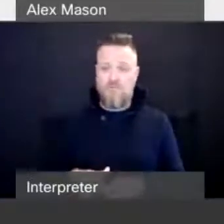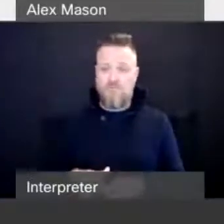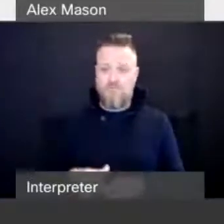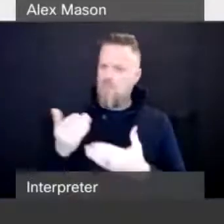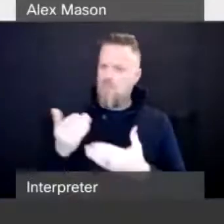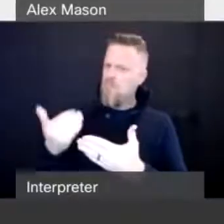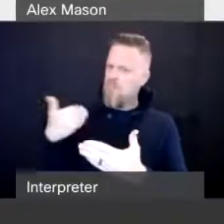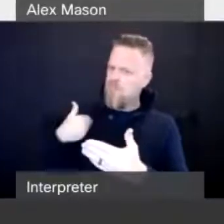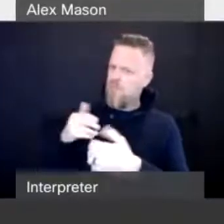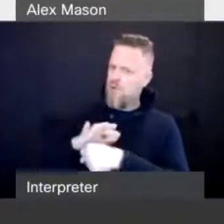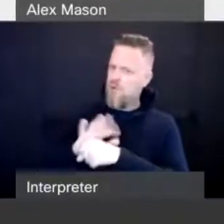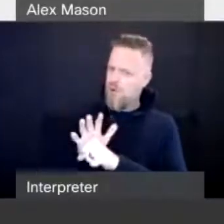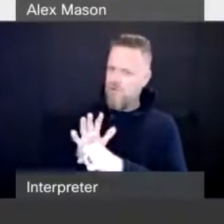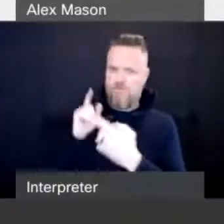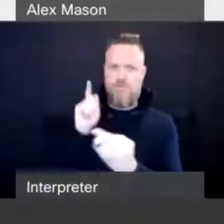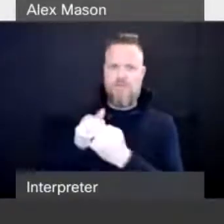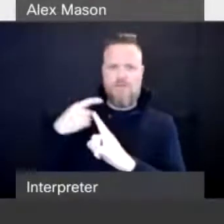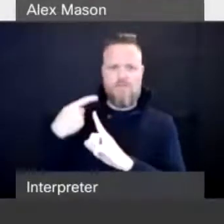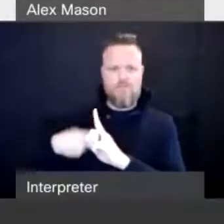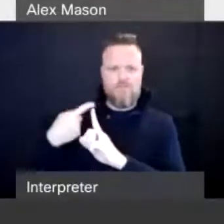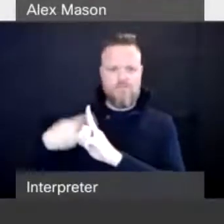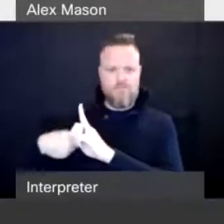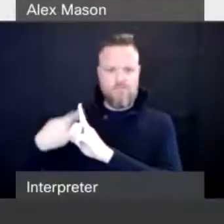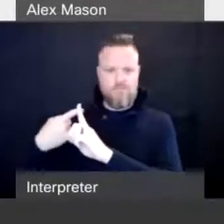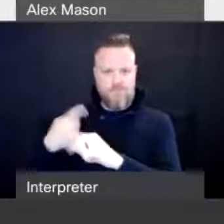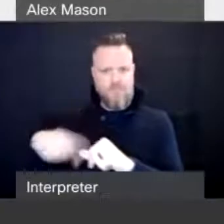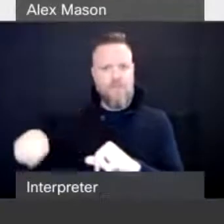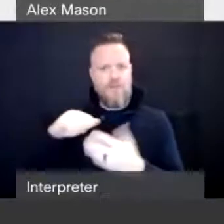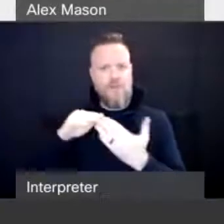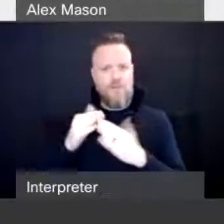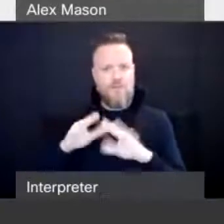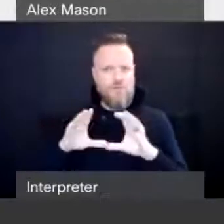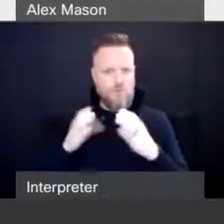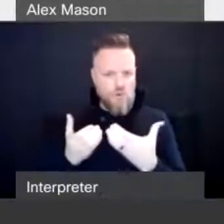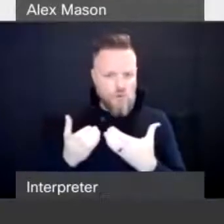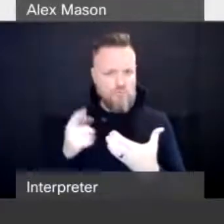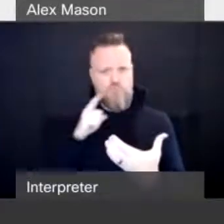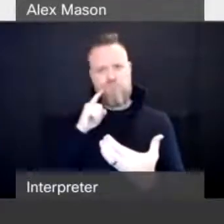pre-COVID, we met monthly with our community group to try to identify what the needs